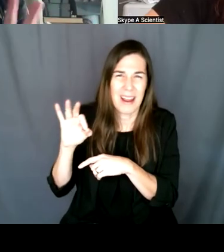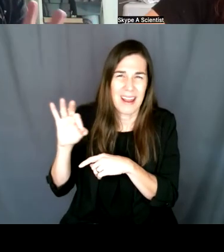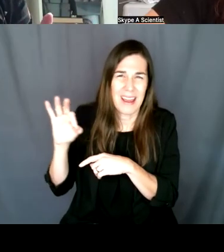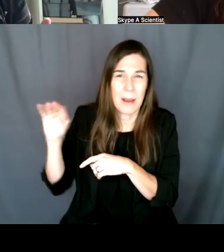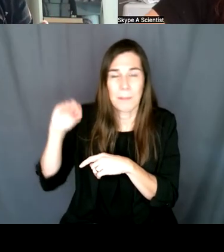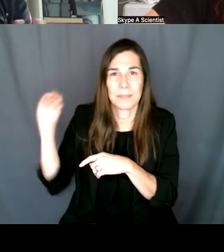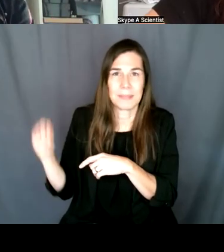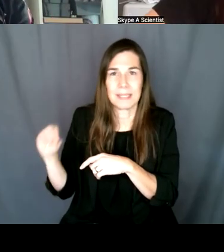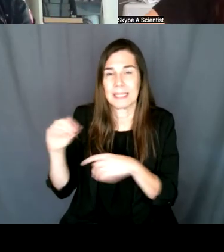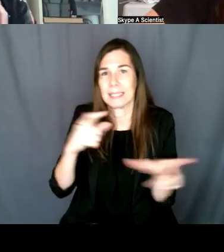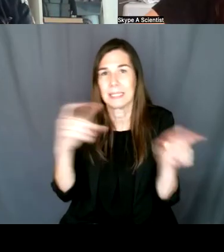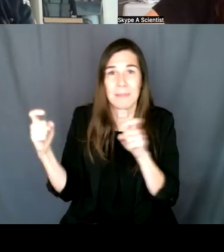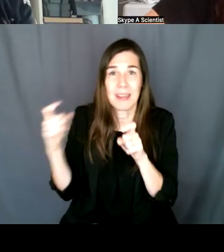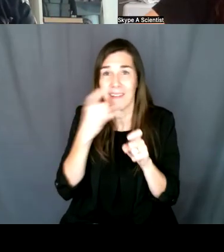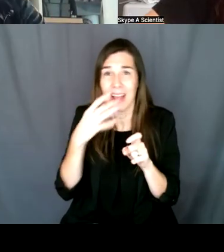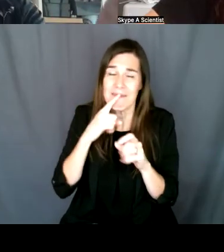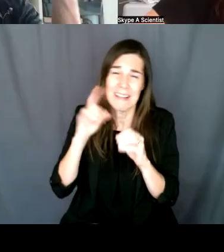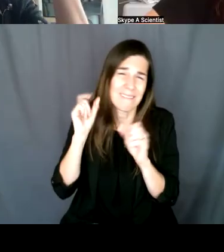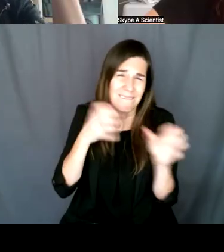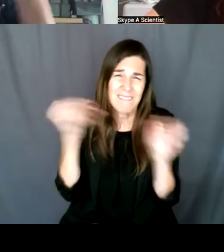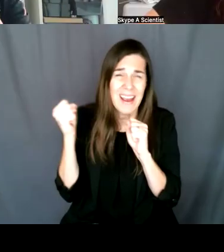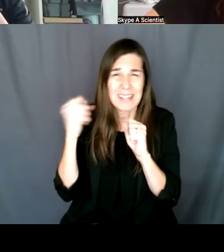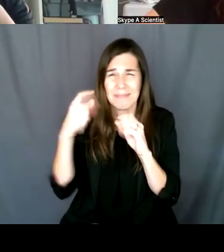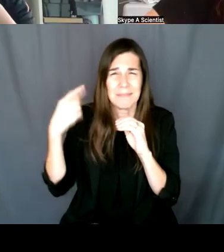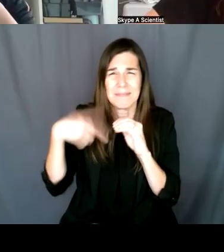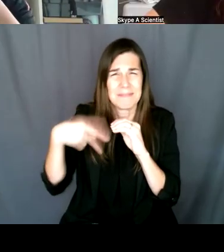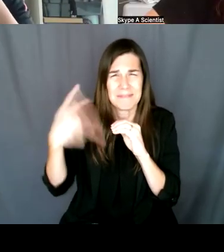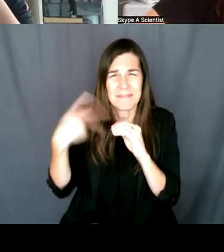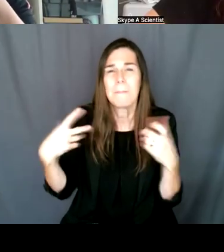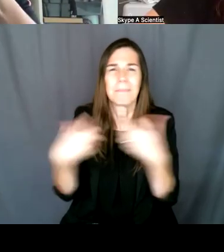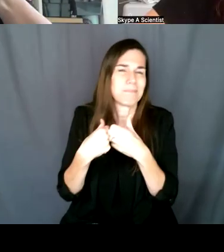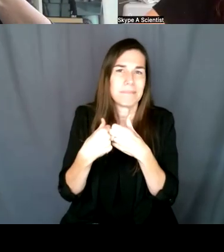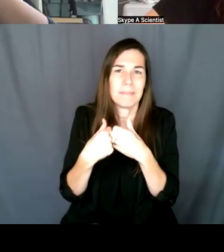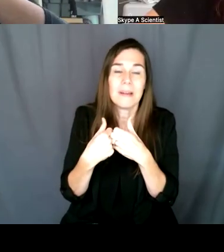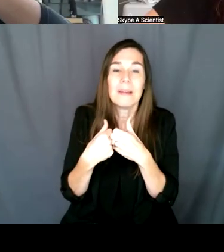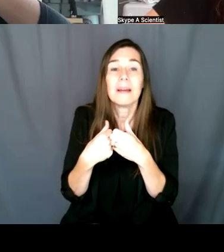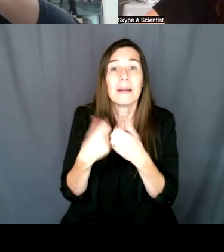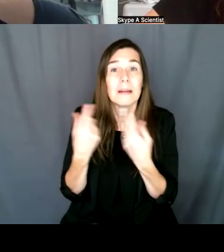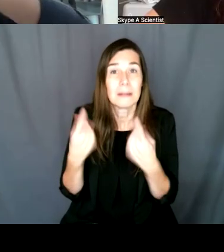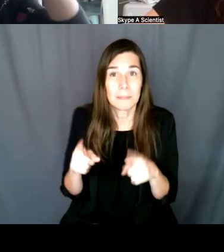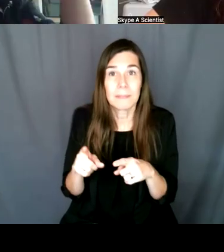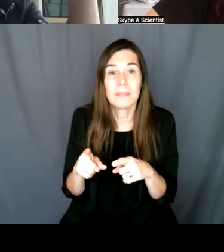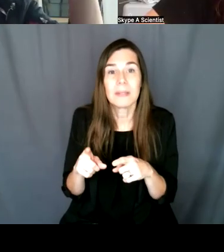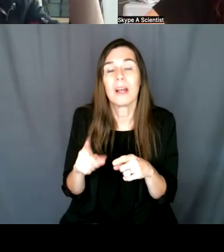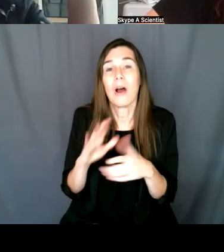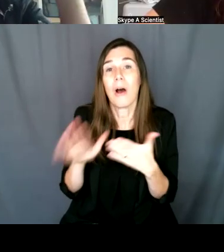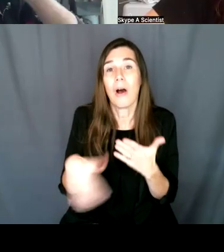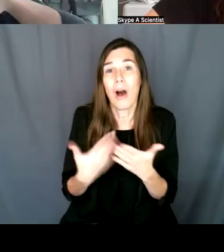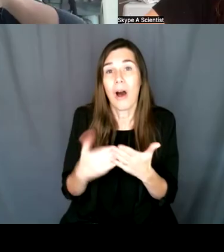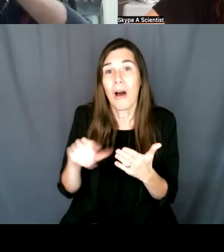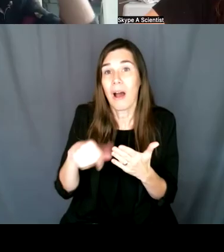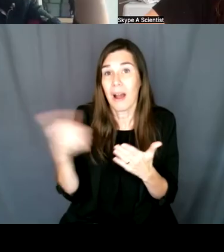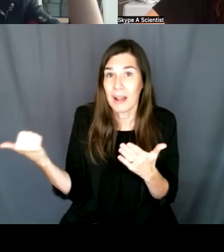99.999% the speed of light. So they go really fast and then they smash into each other. And when they do that, they release all of these